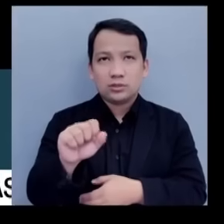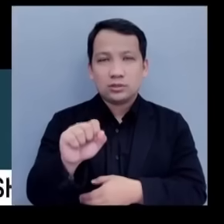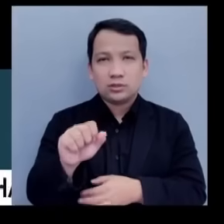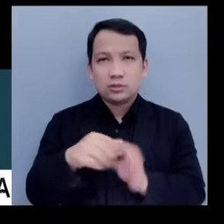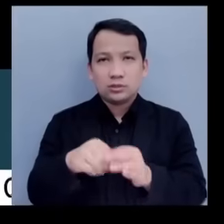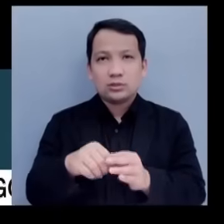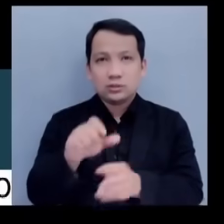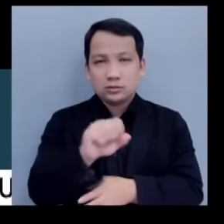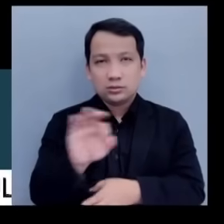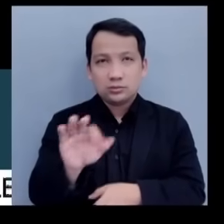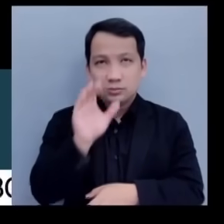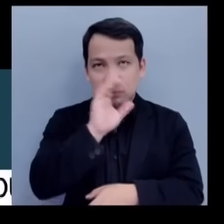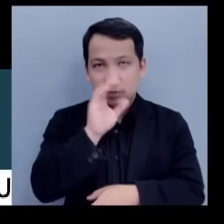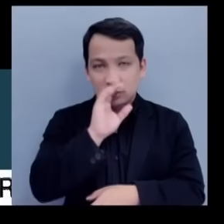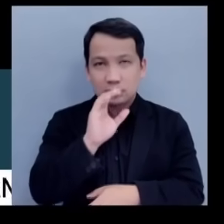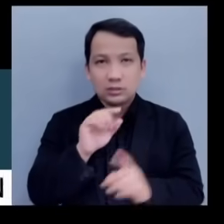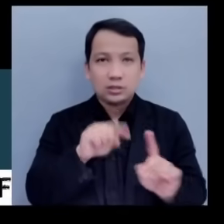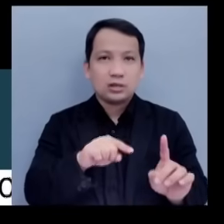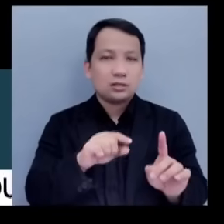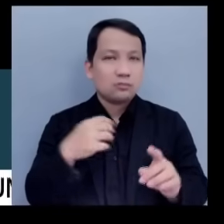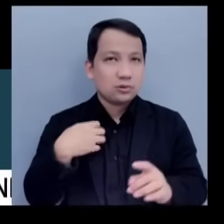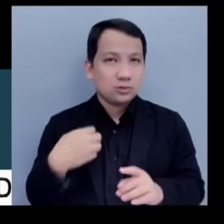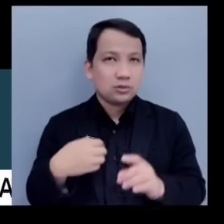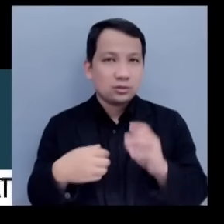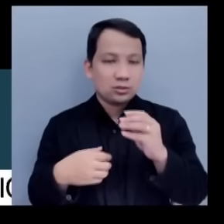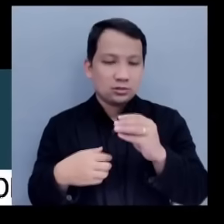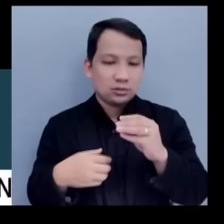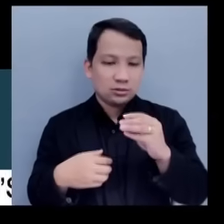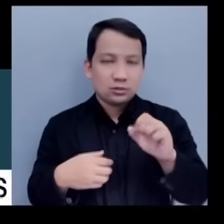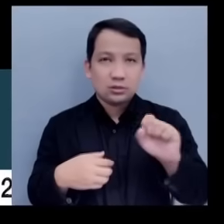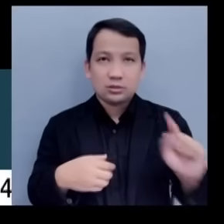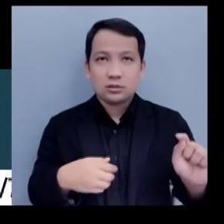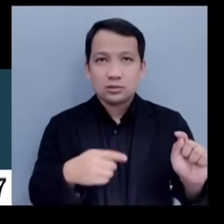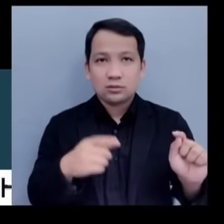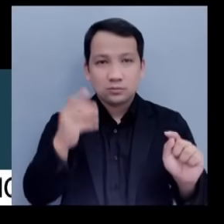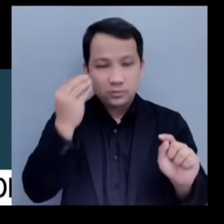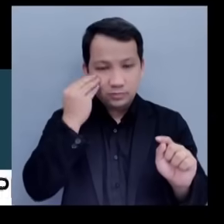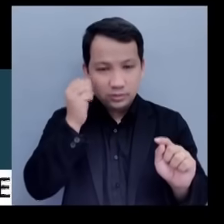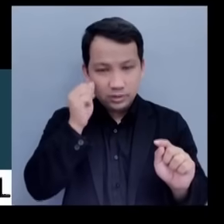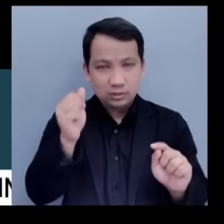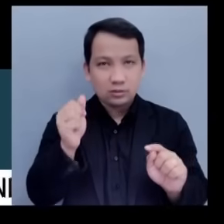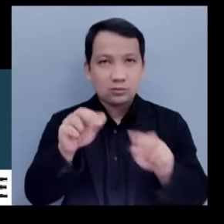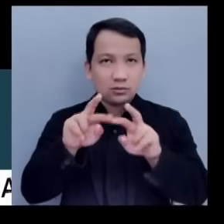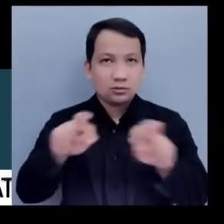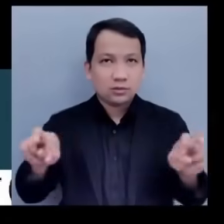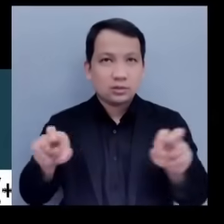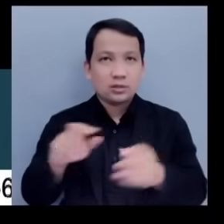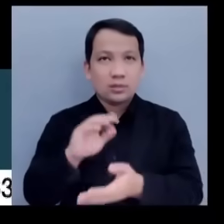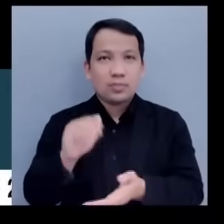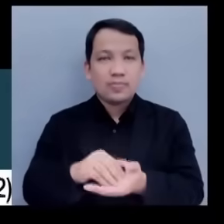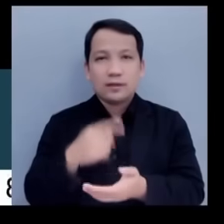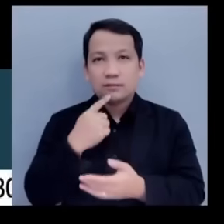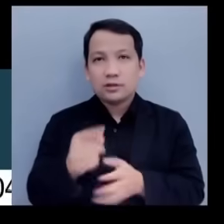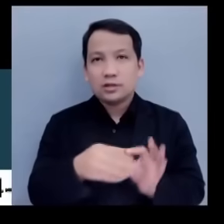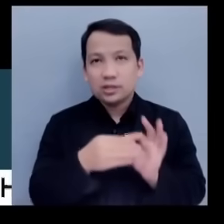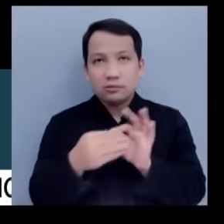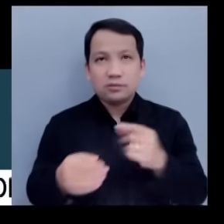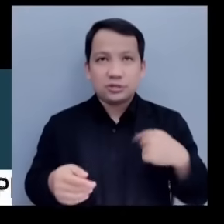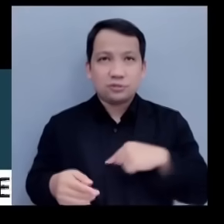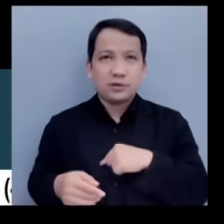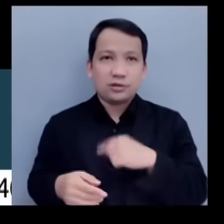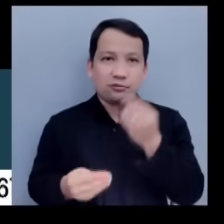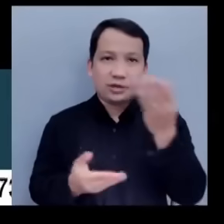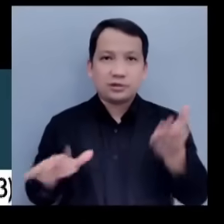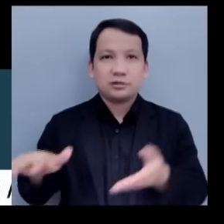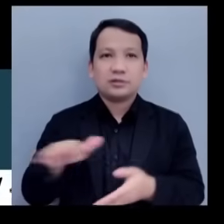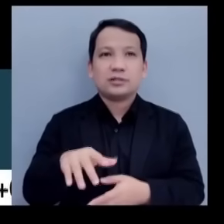Fernando, Cebu. According to Police Senior Master Sergeant Marvin Ando, the investigator of San Fernando Police Station, the victims were